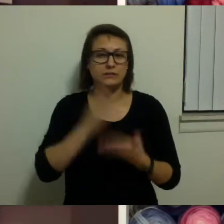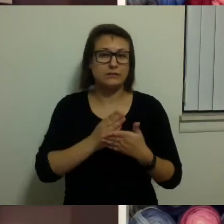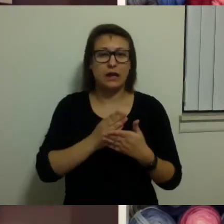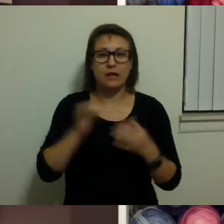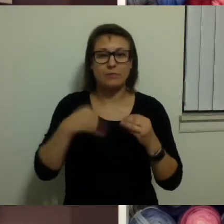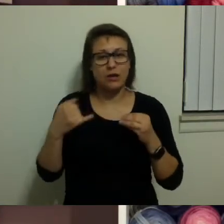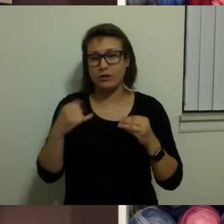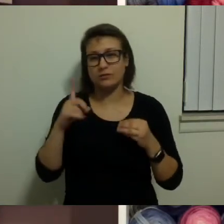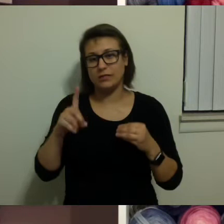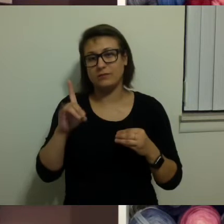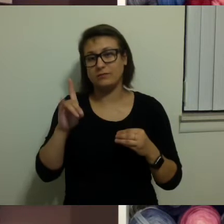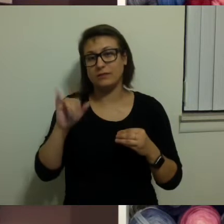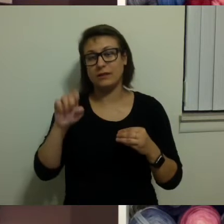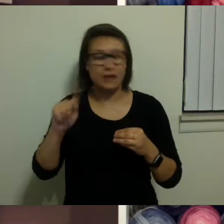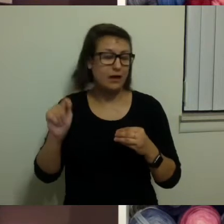yarn.